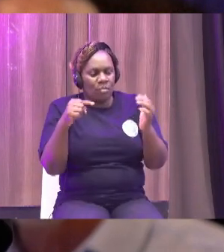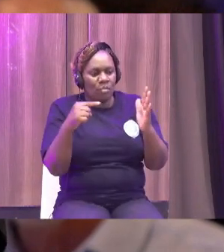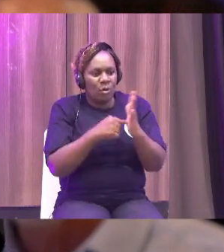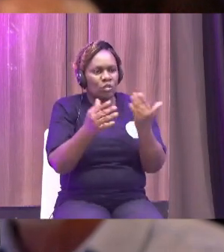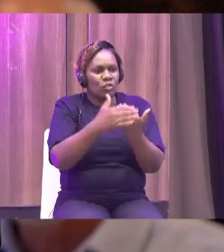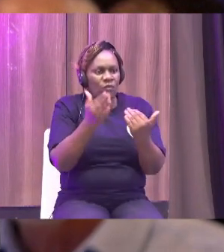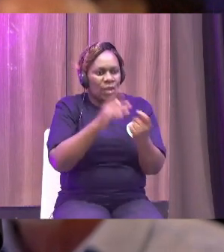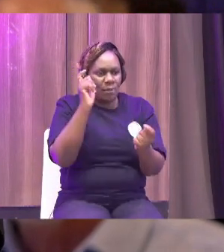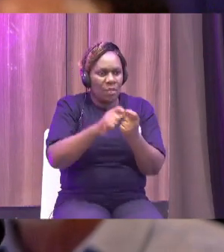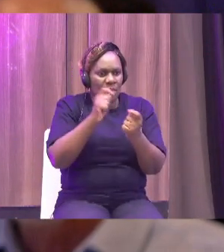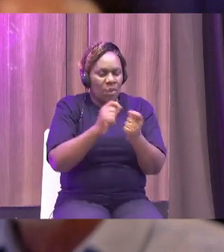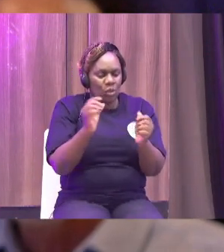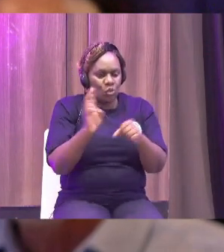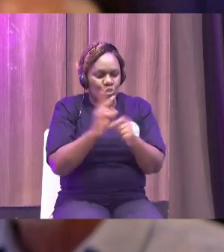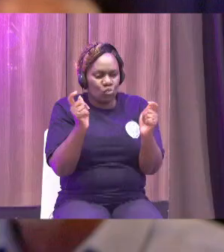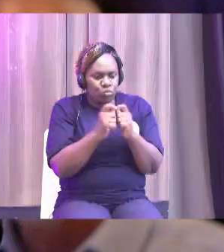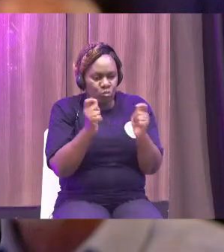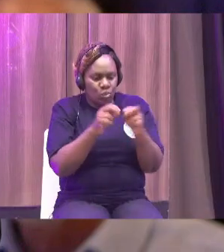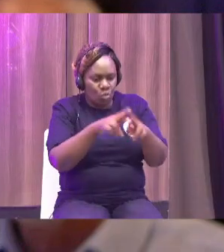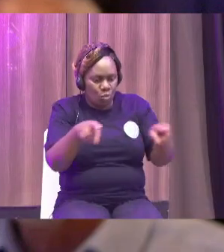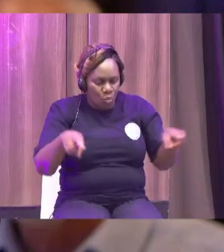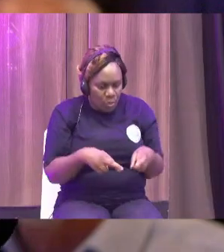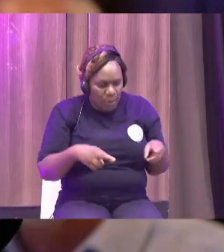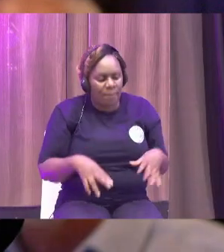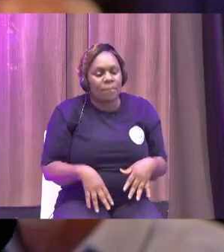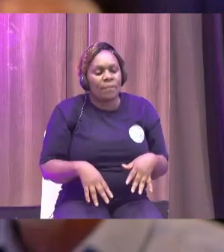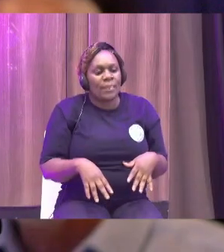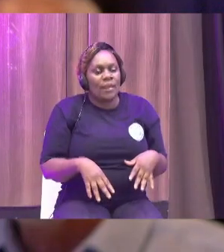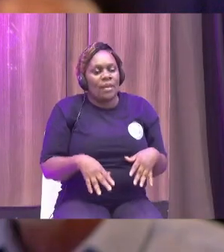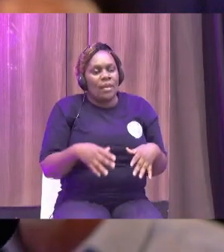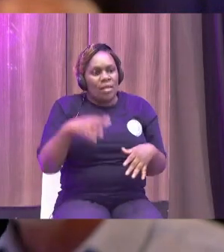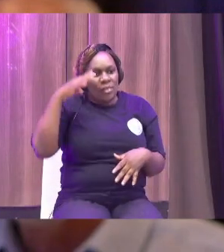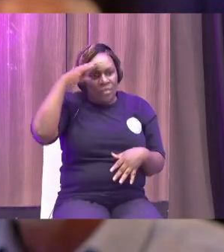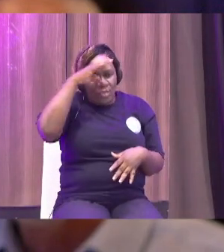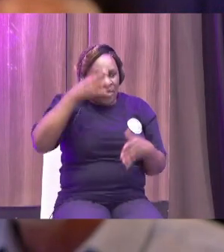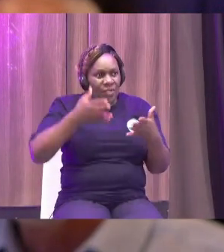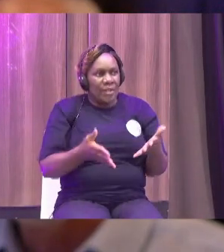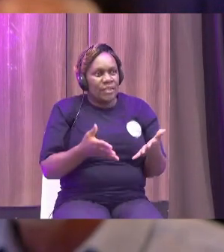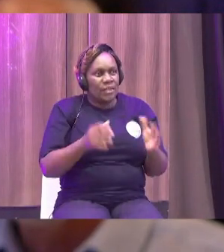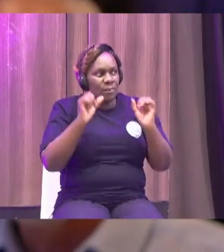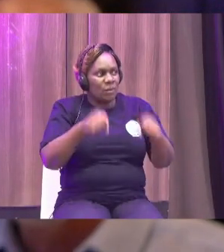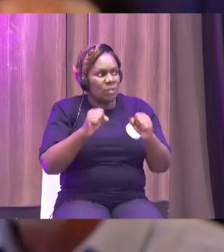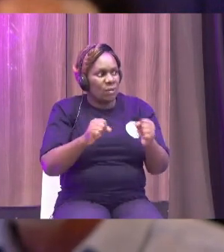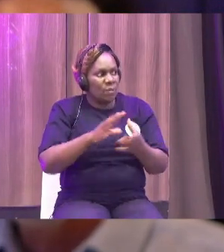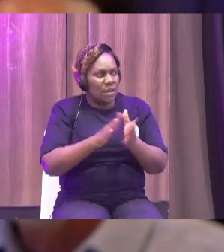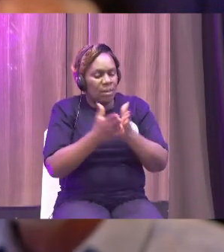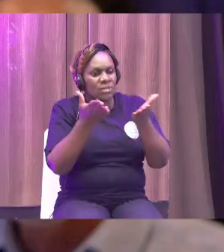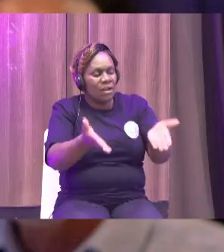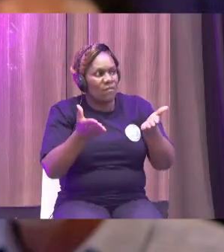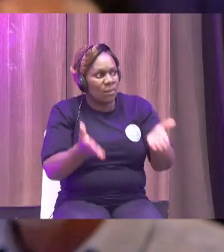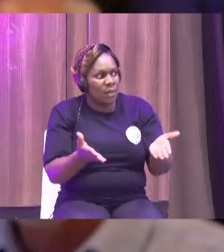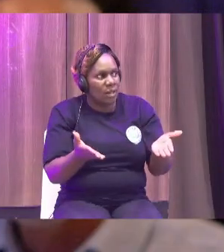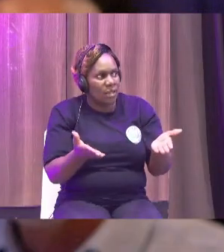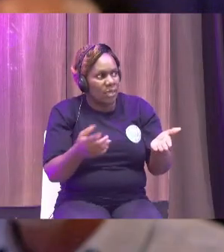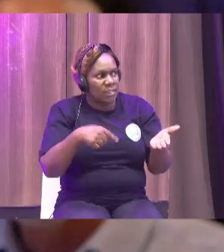test that can be used in labor wards, similar to a COVID red kit. So say hypothetically, if that capability becomes available, where